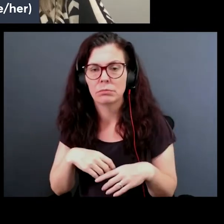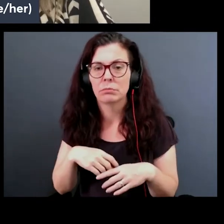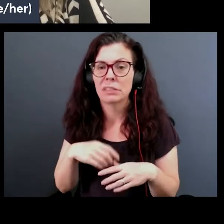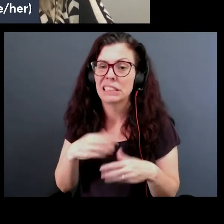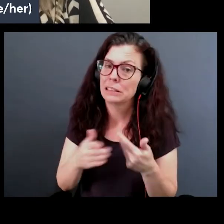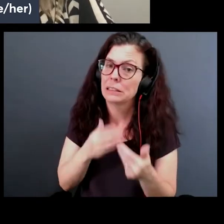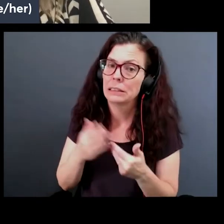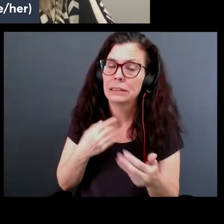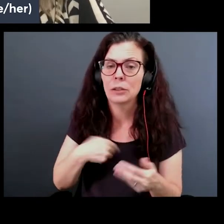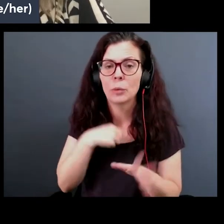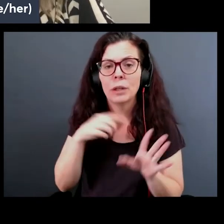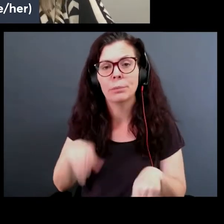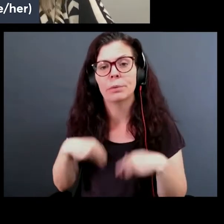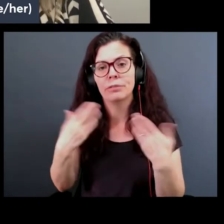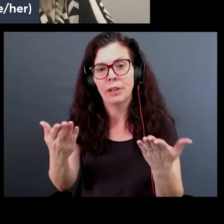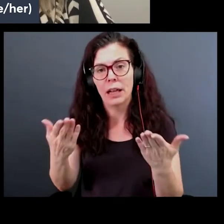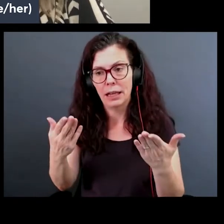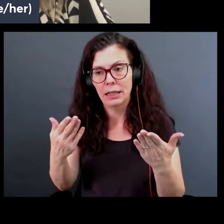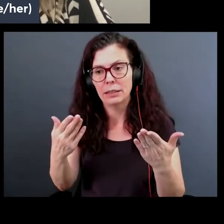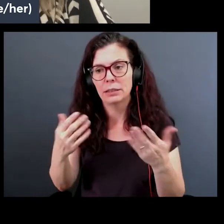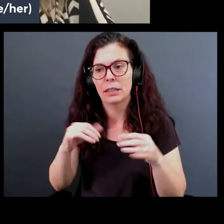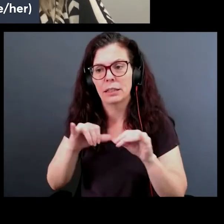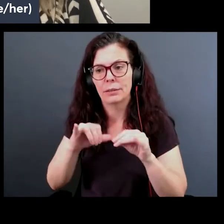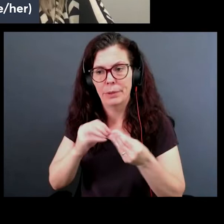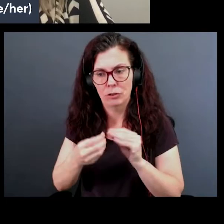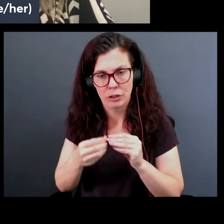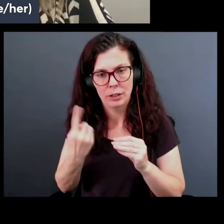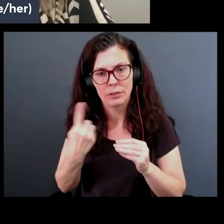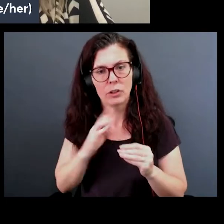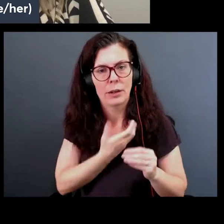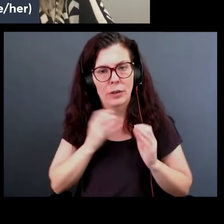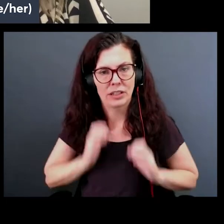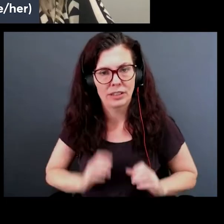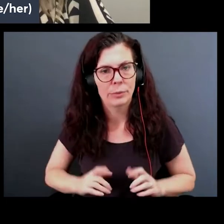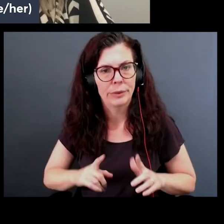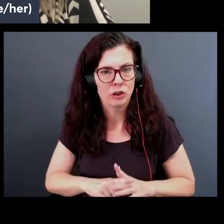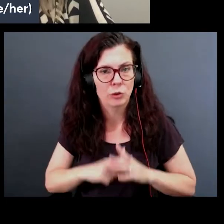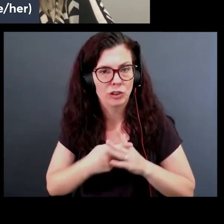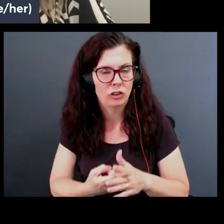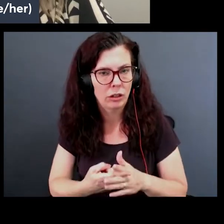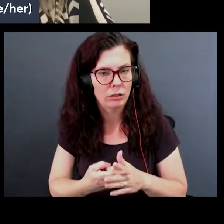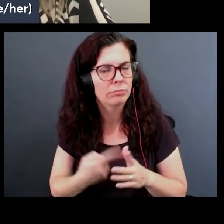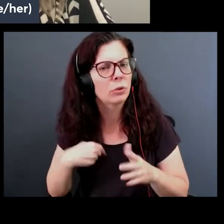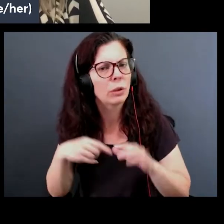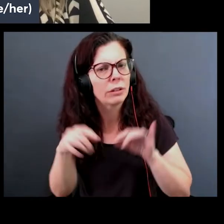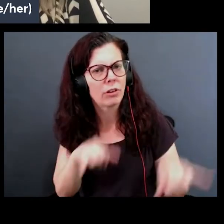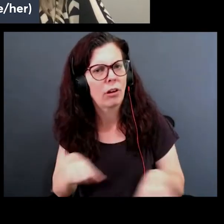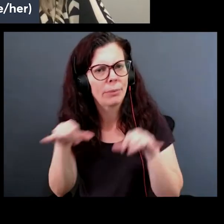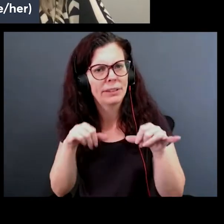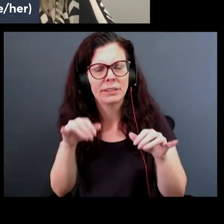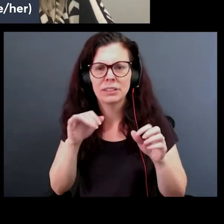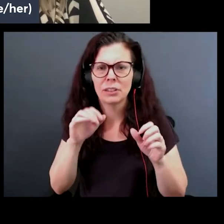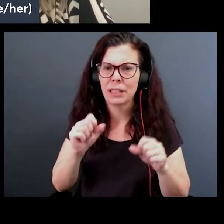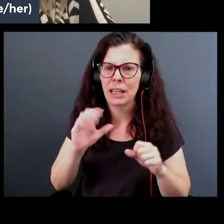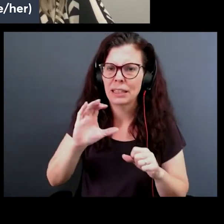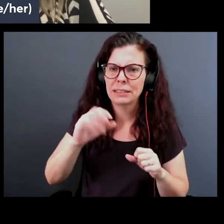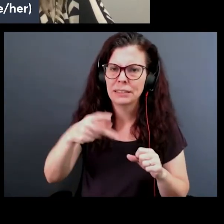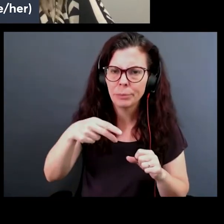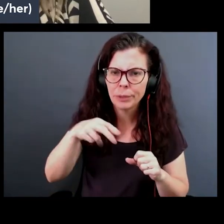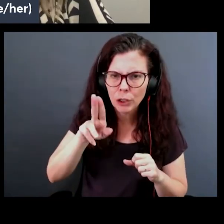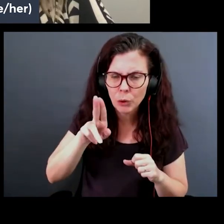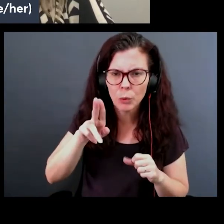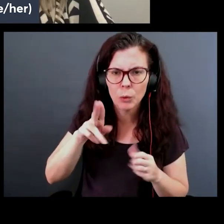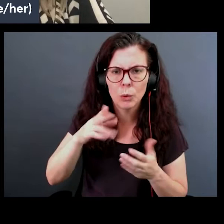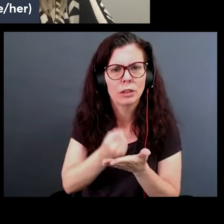the customers default metrics for customers to get started. On the metrics can be a CPU utilization of